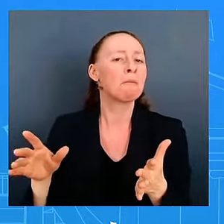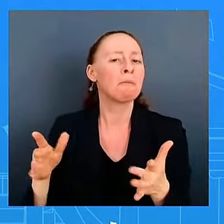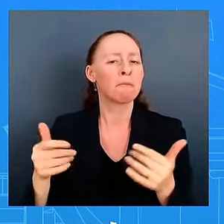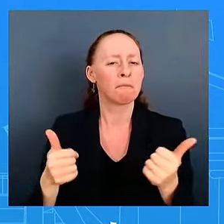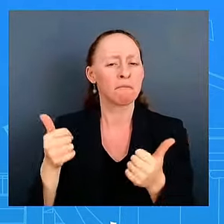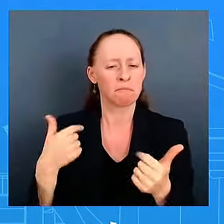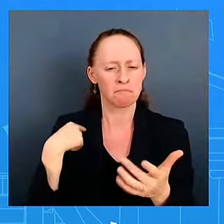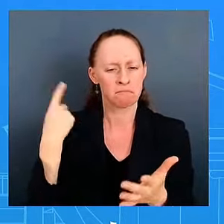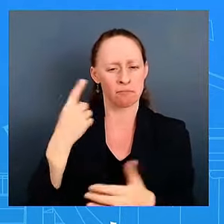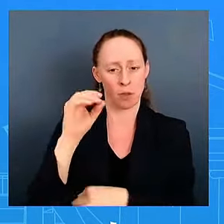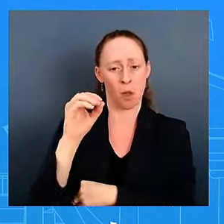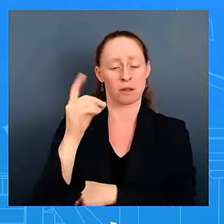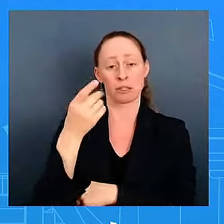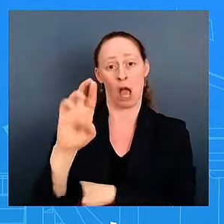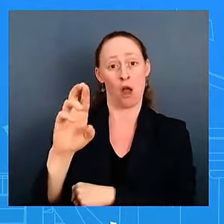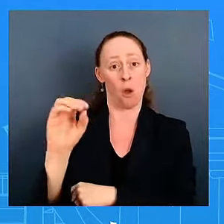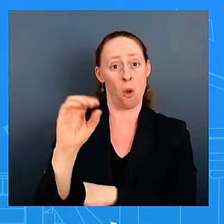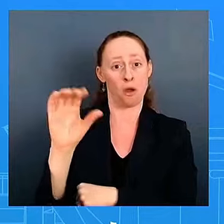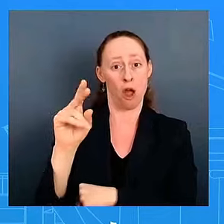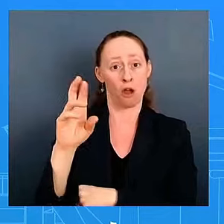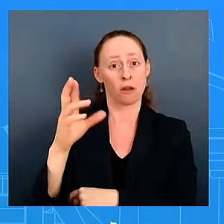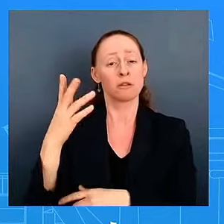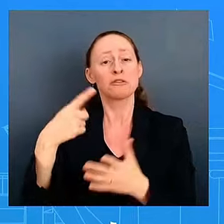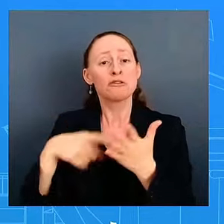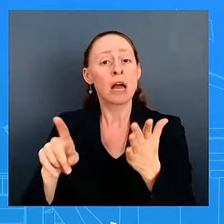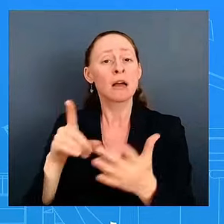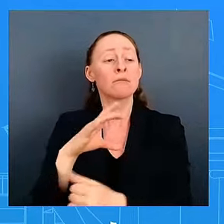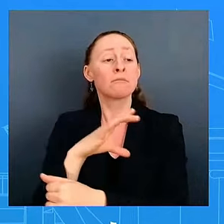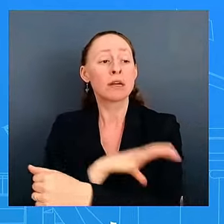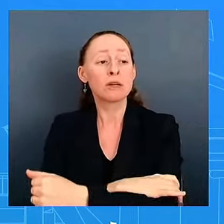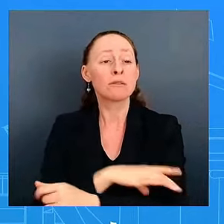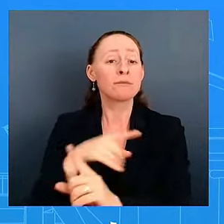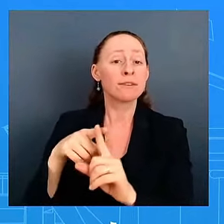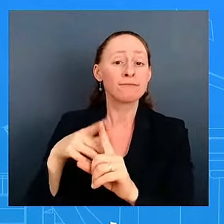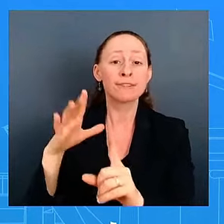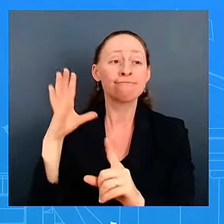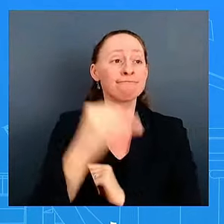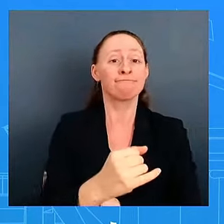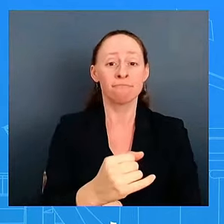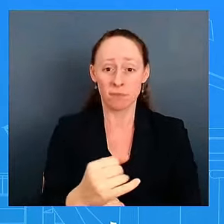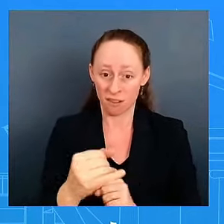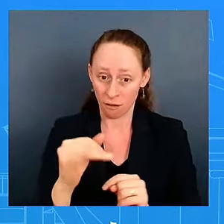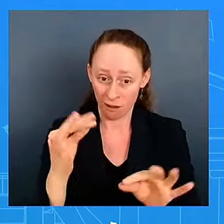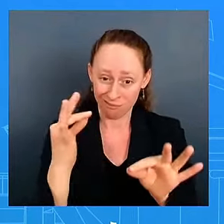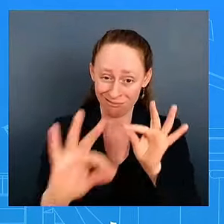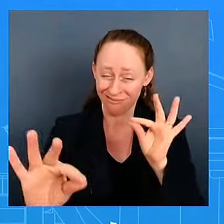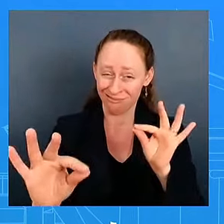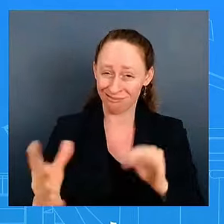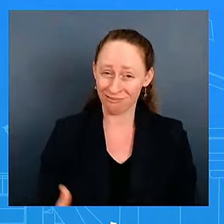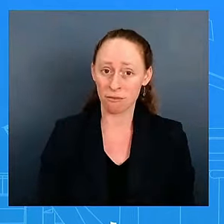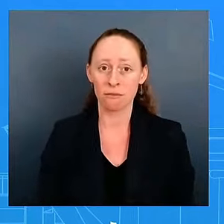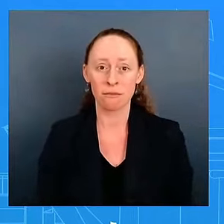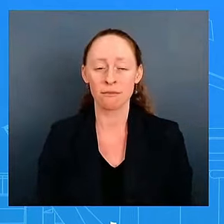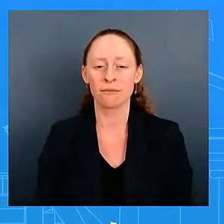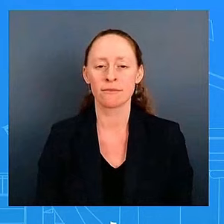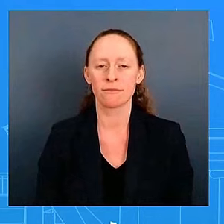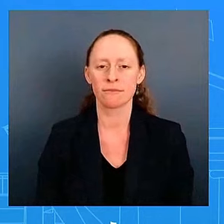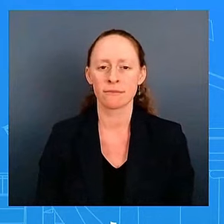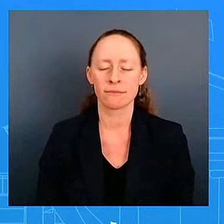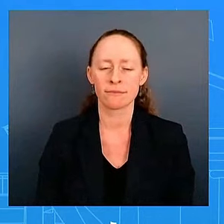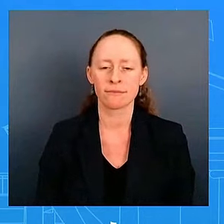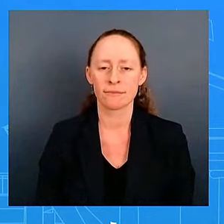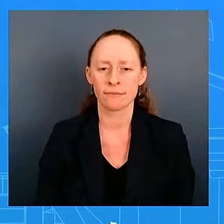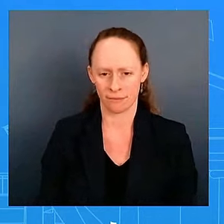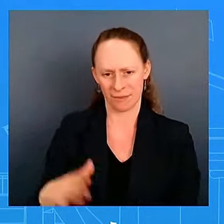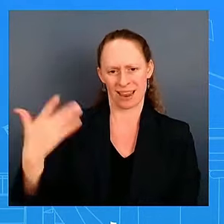that? So I've talked about this on Friday. They're verbal check-ins with the president. They check in. As the president's exercising, that's